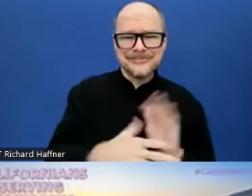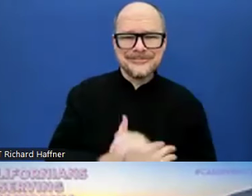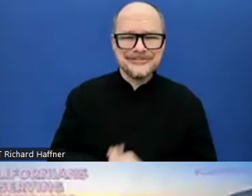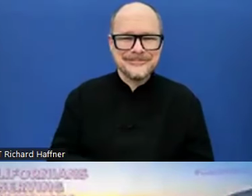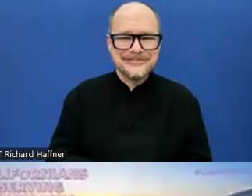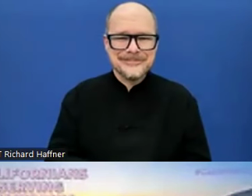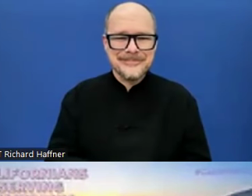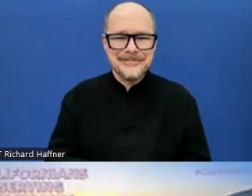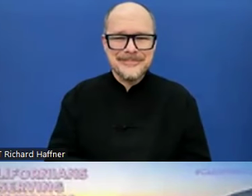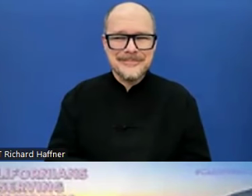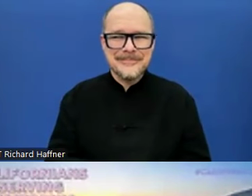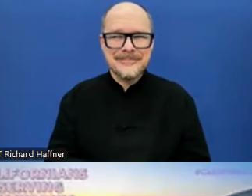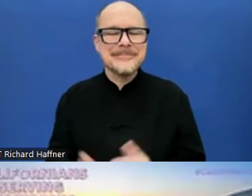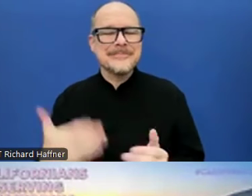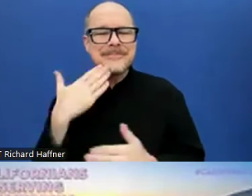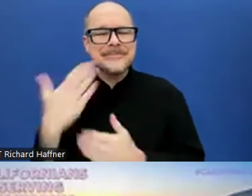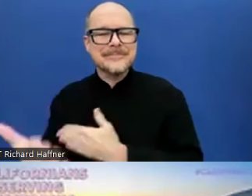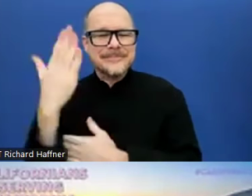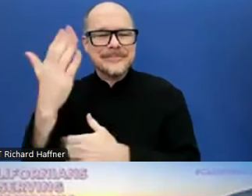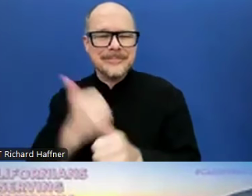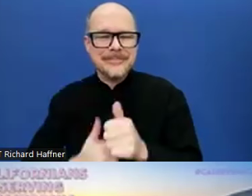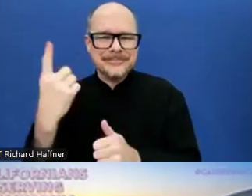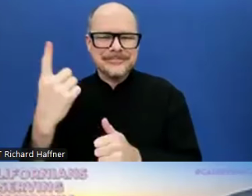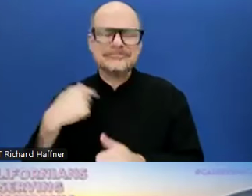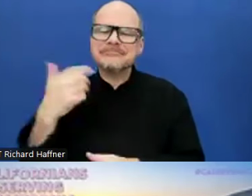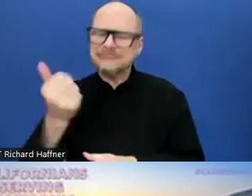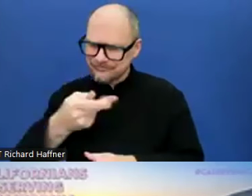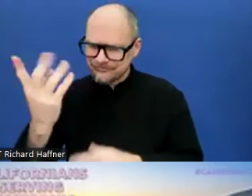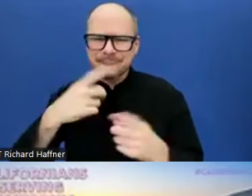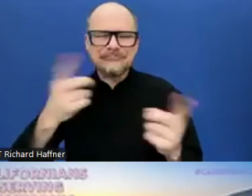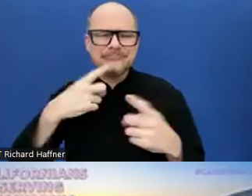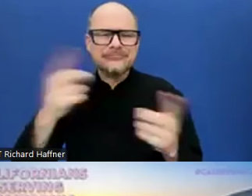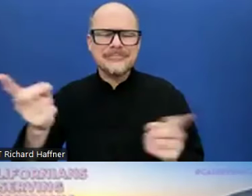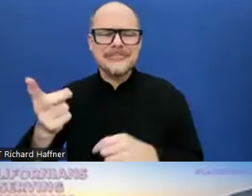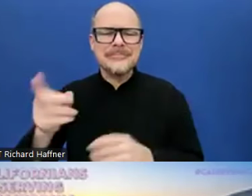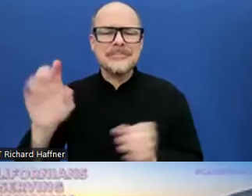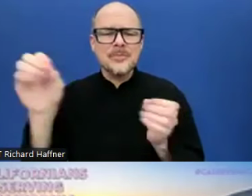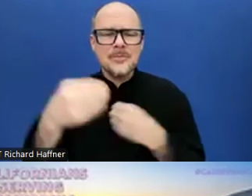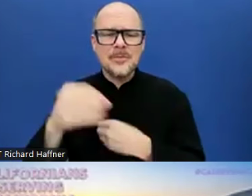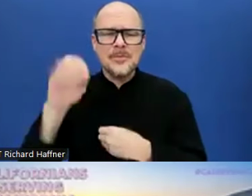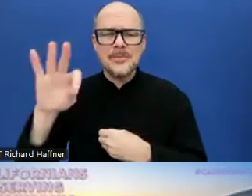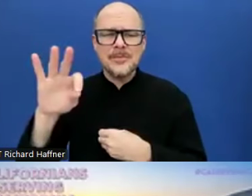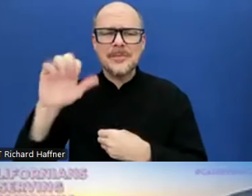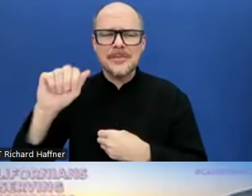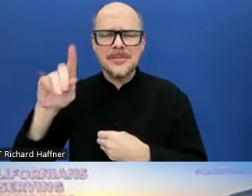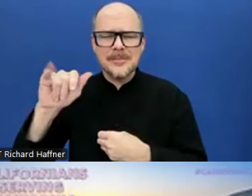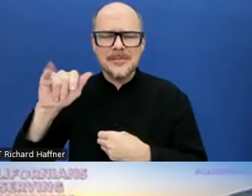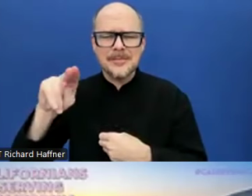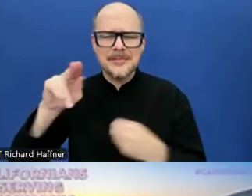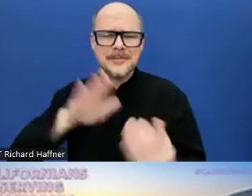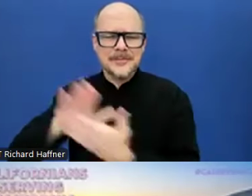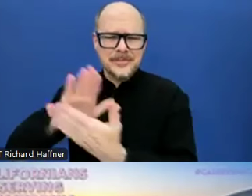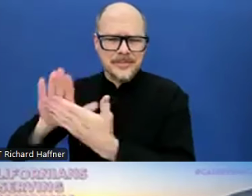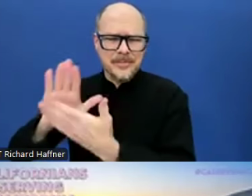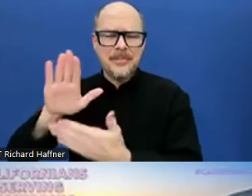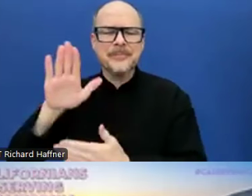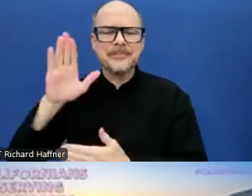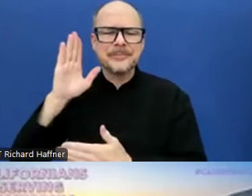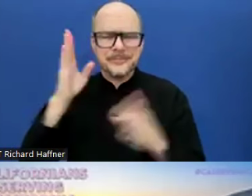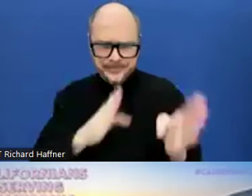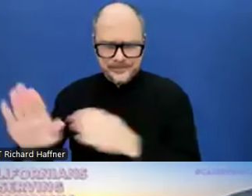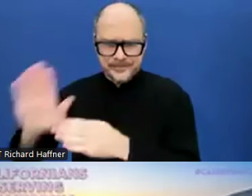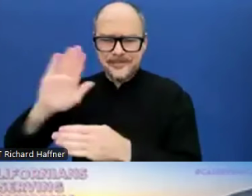Good morning, everyone. Just a few announcements. The Office of Administrative Hearings is planning its annual